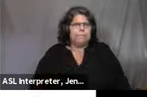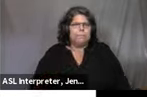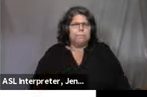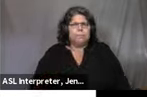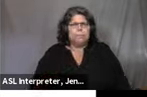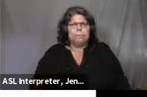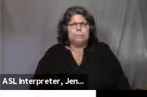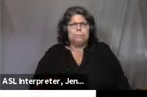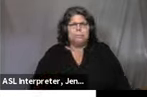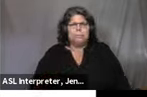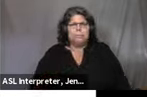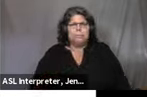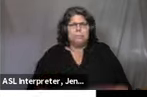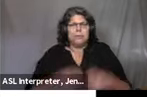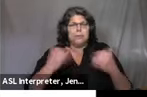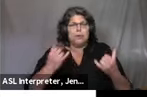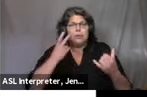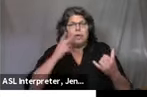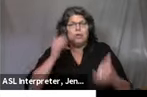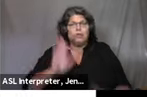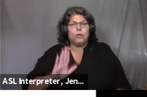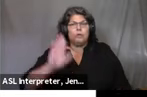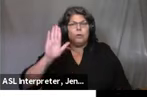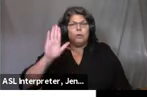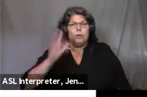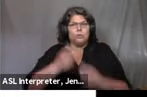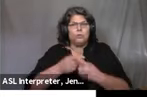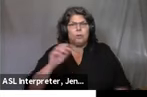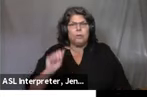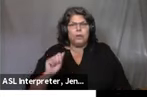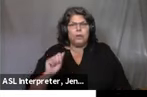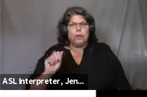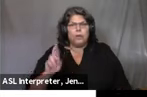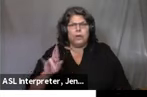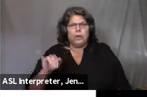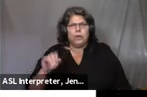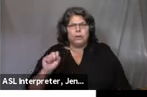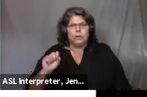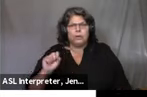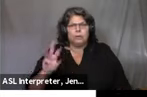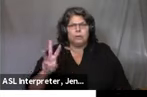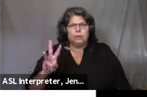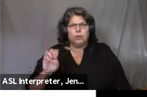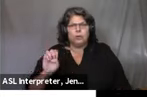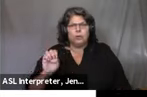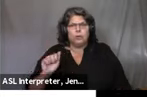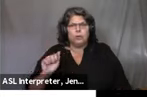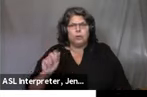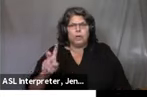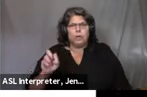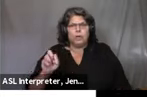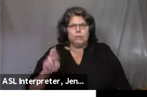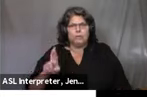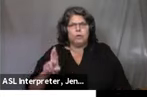Okay, I see a raised hand from Eris Weaver. Eris, let me unmute you.